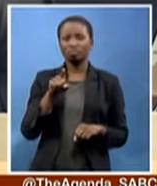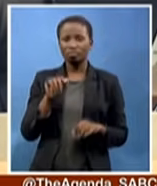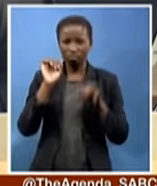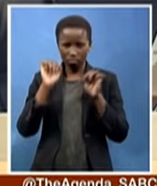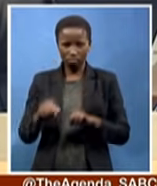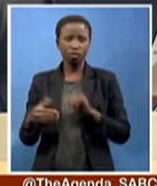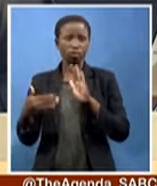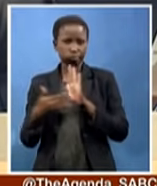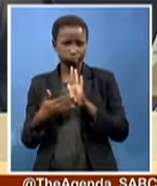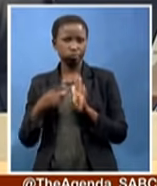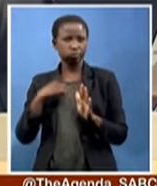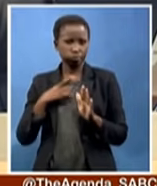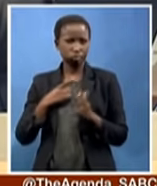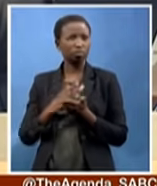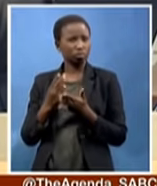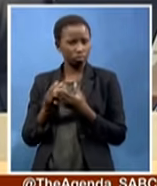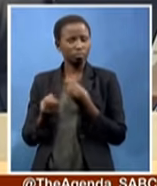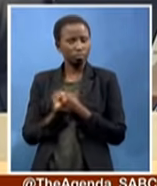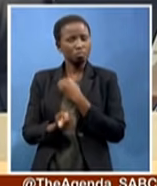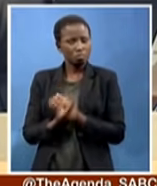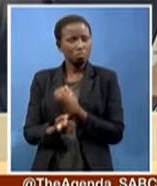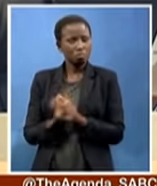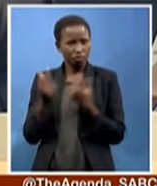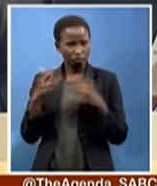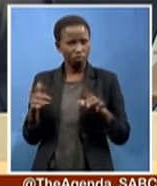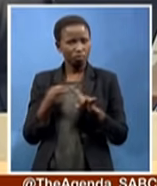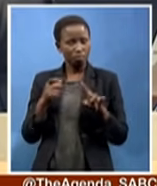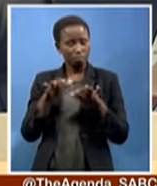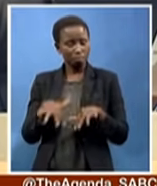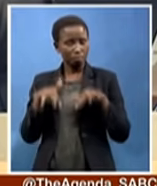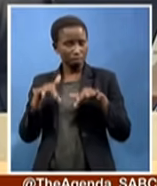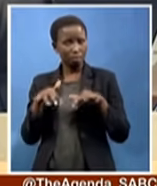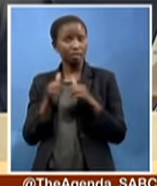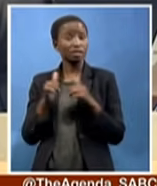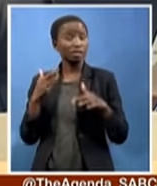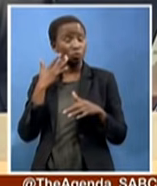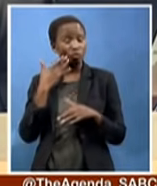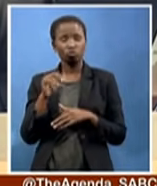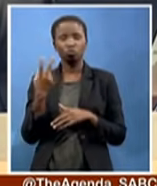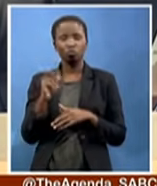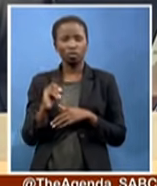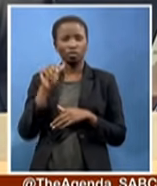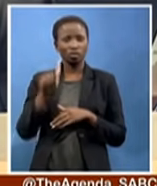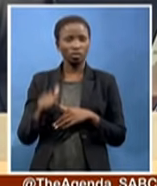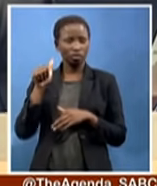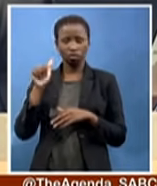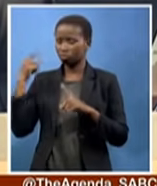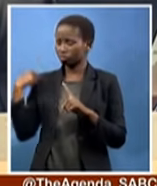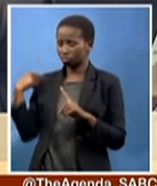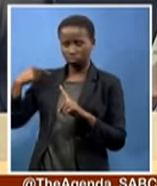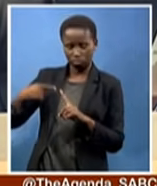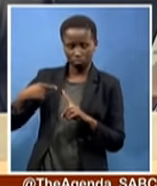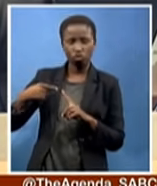Parliament from late 2016 and into 2017, where the ANC and other